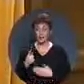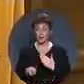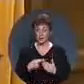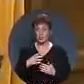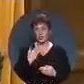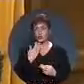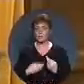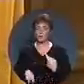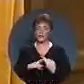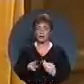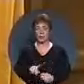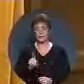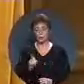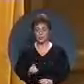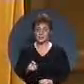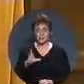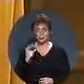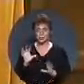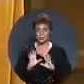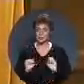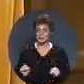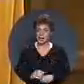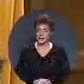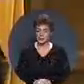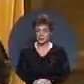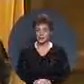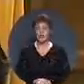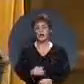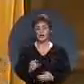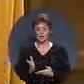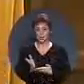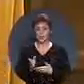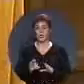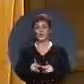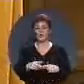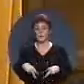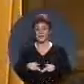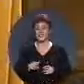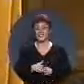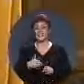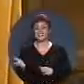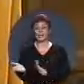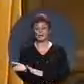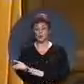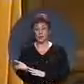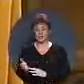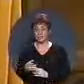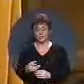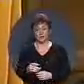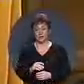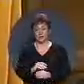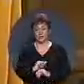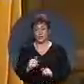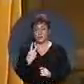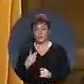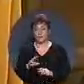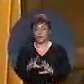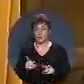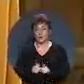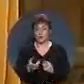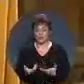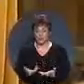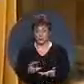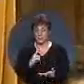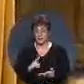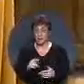That's the first time I get a good answer to my question, Mr. Speaker. Their far-right party has just hit bottom. This